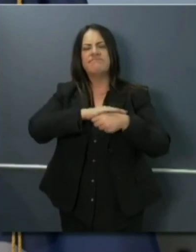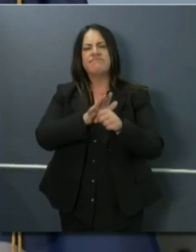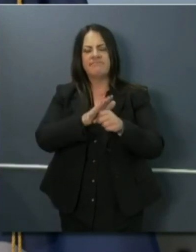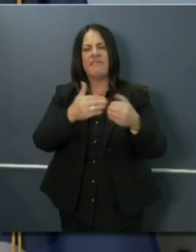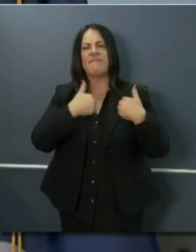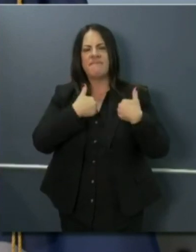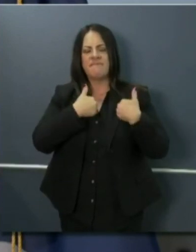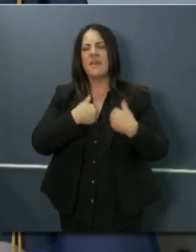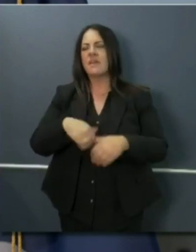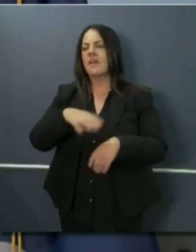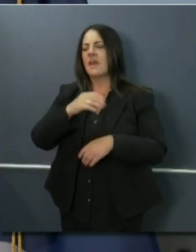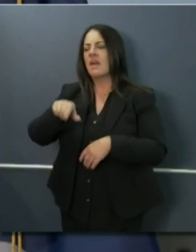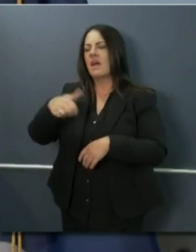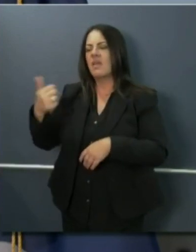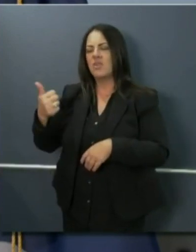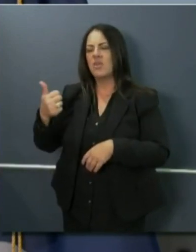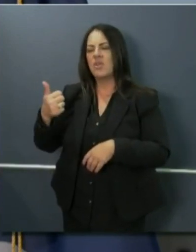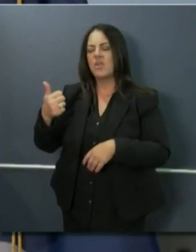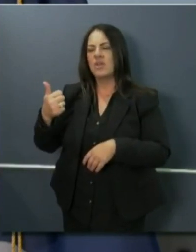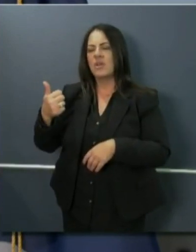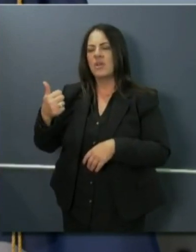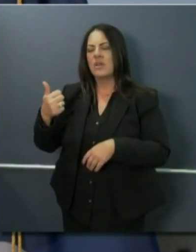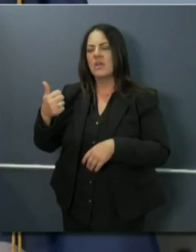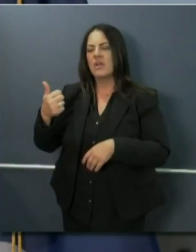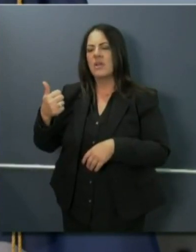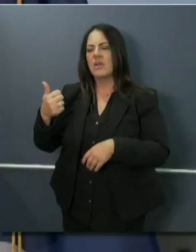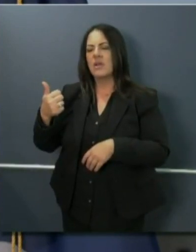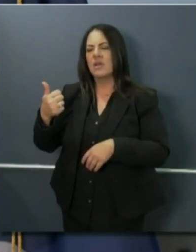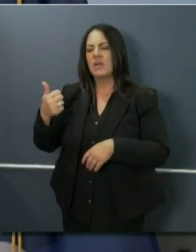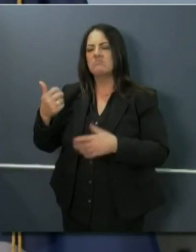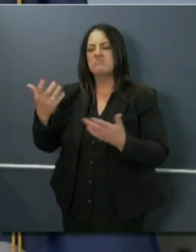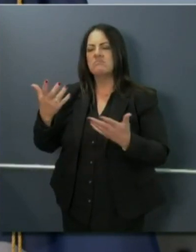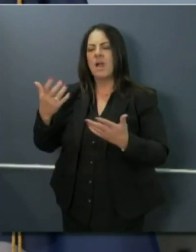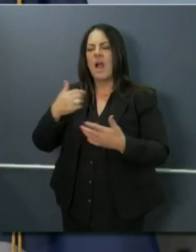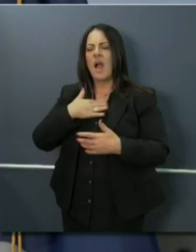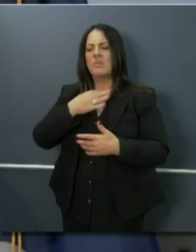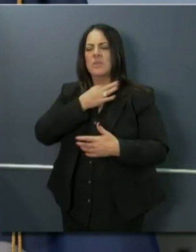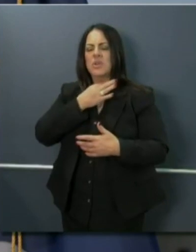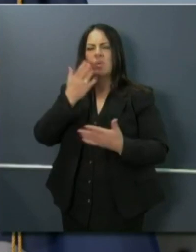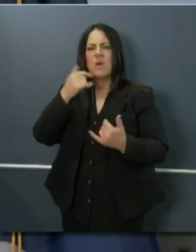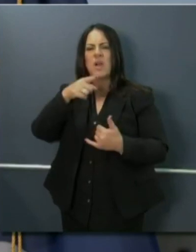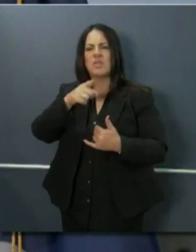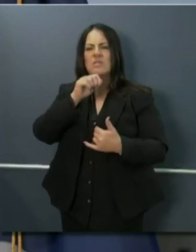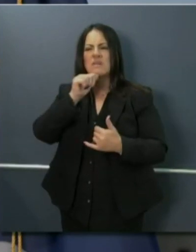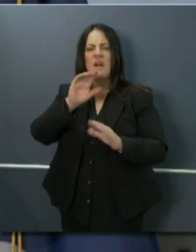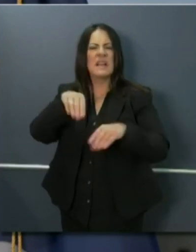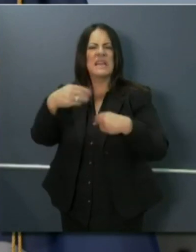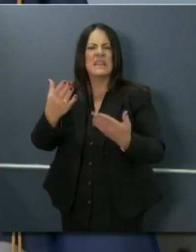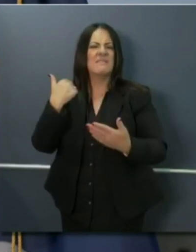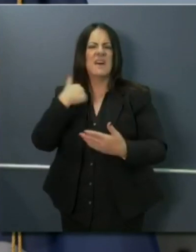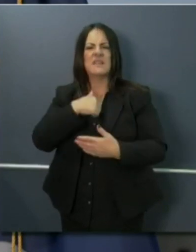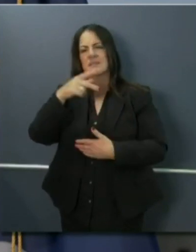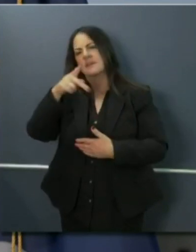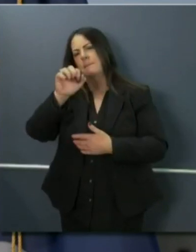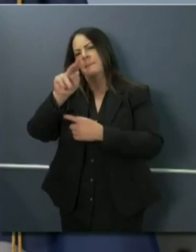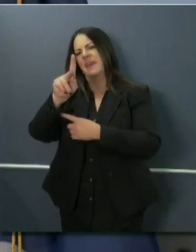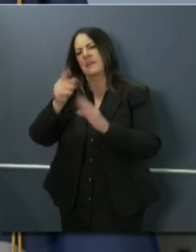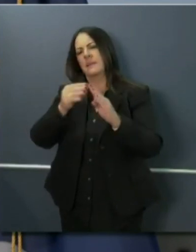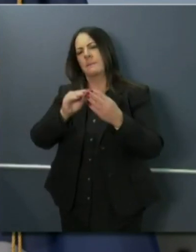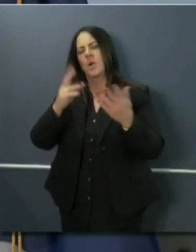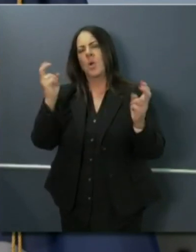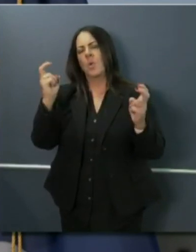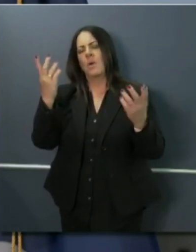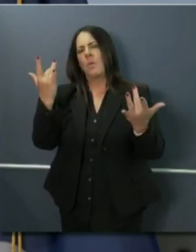adds on to what Angela asked, but I'm curious why you're reluctant to give a peak date and why Californians